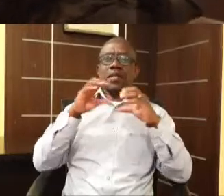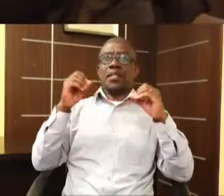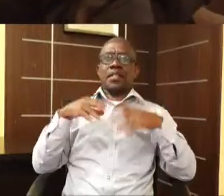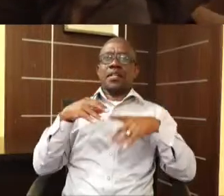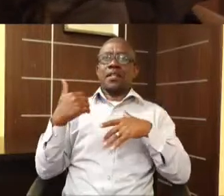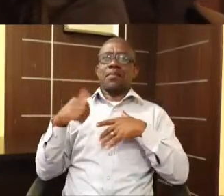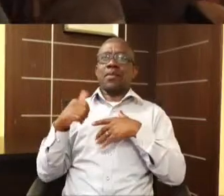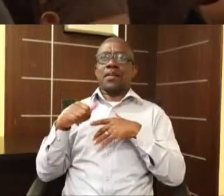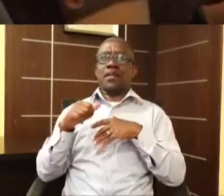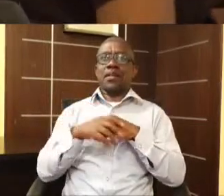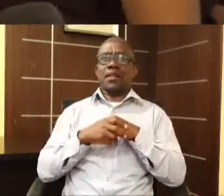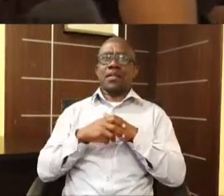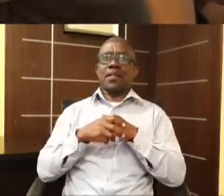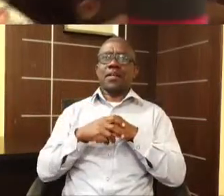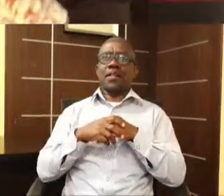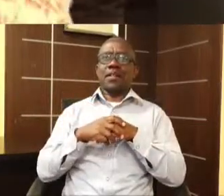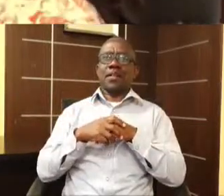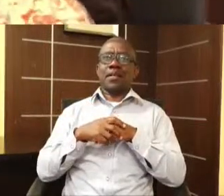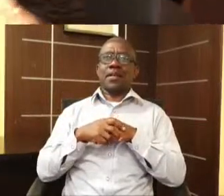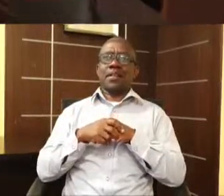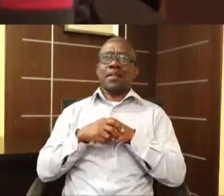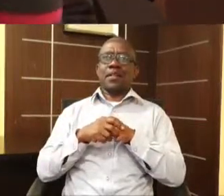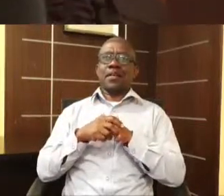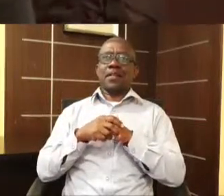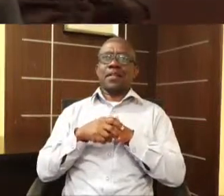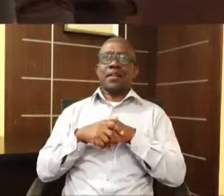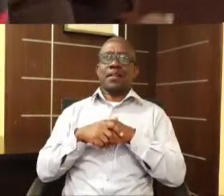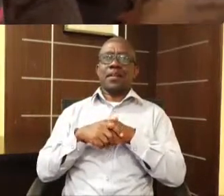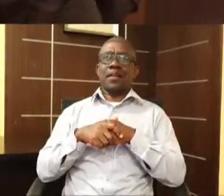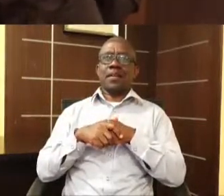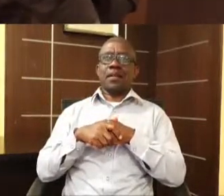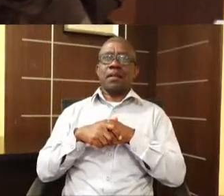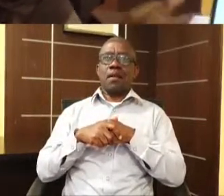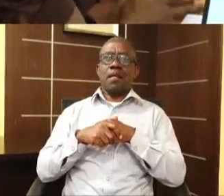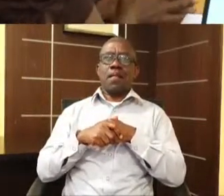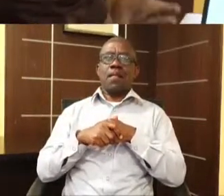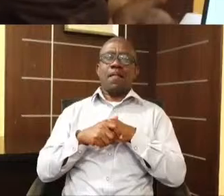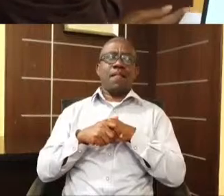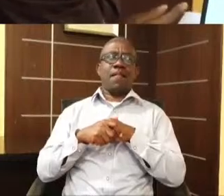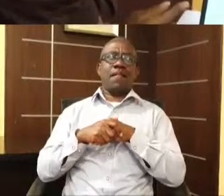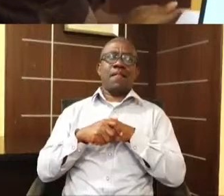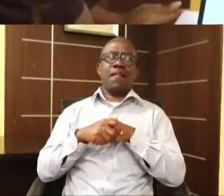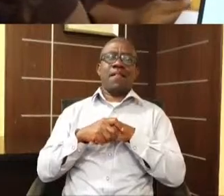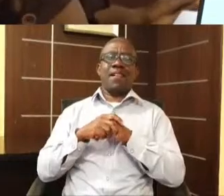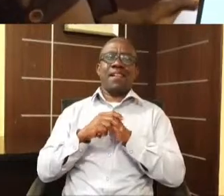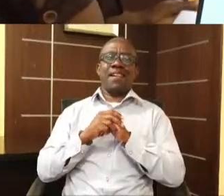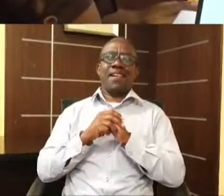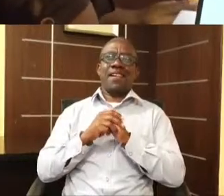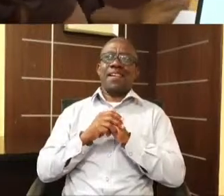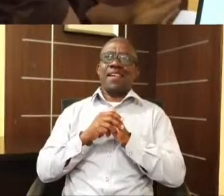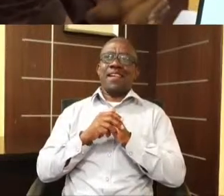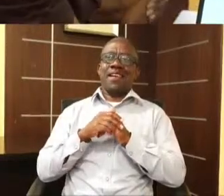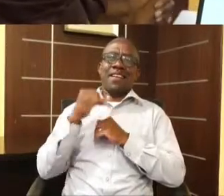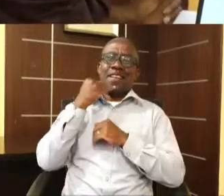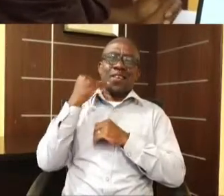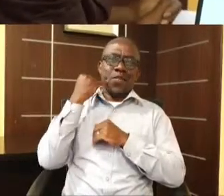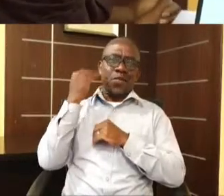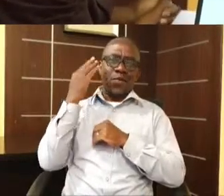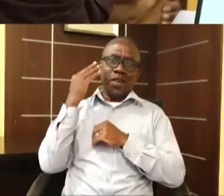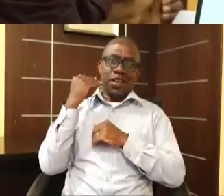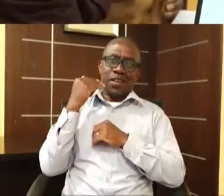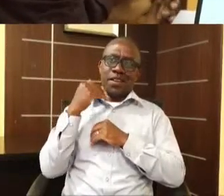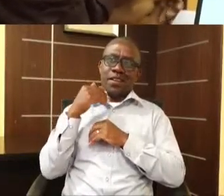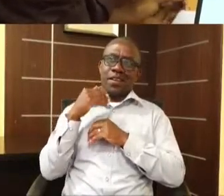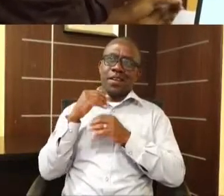So ni Nivi. All right. So why Nakuru? The project has evolved. I think from